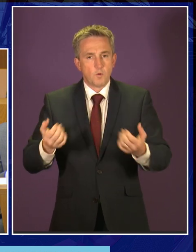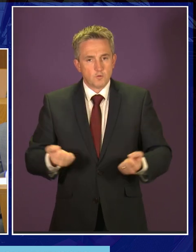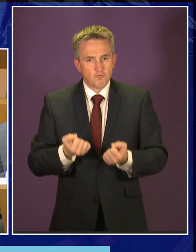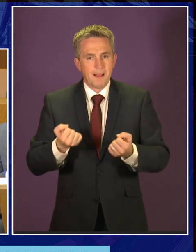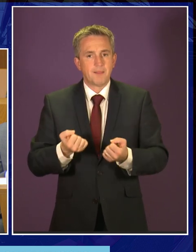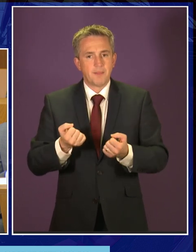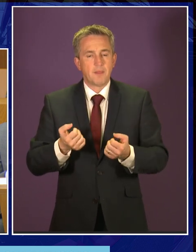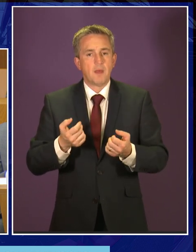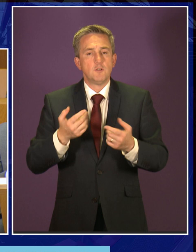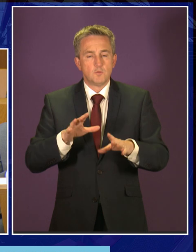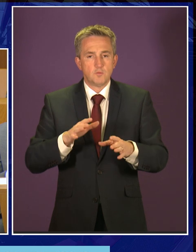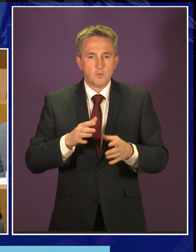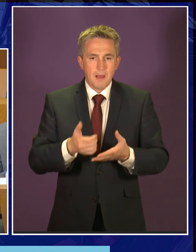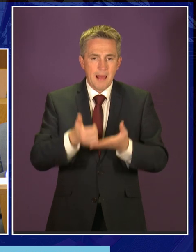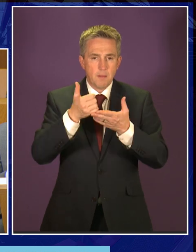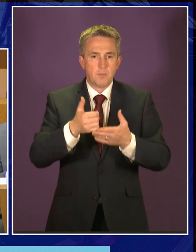cultural institutions,